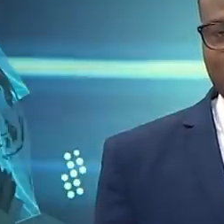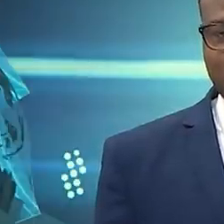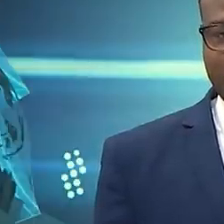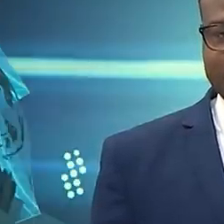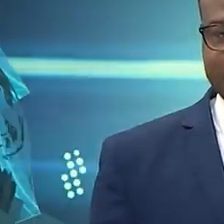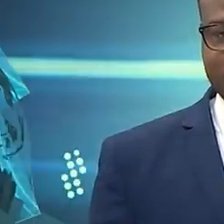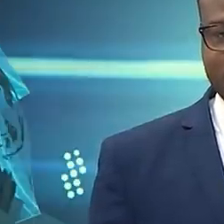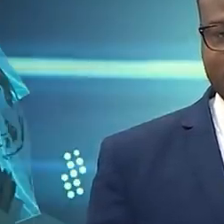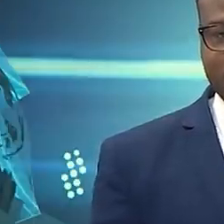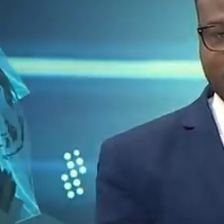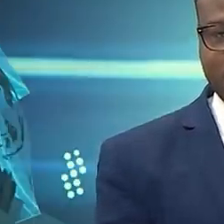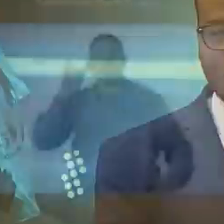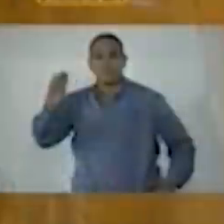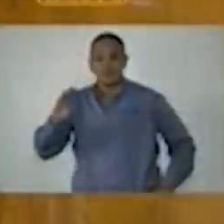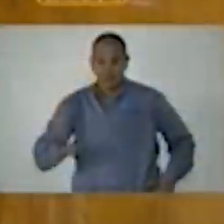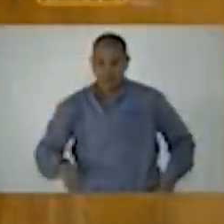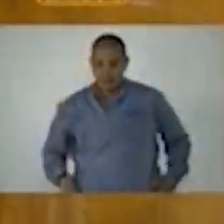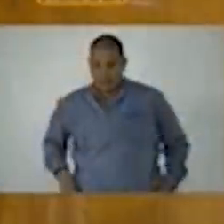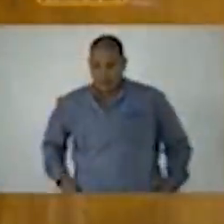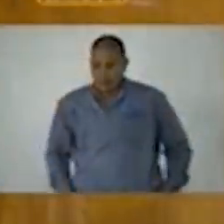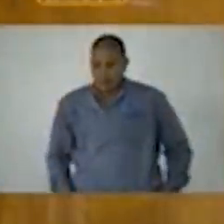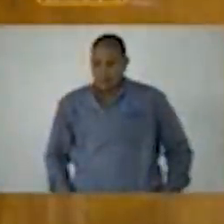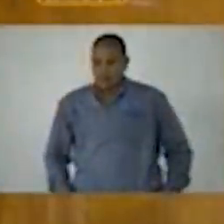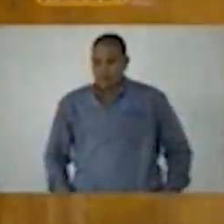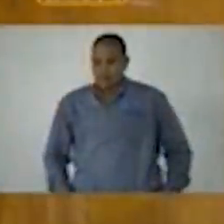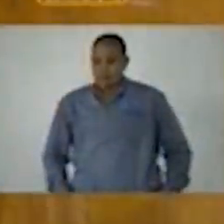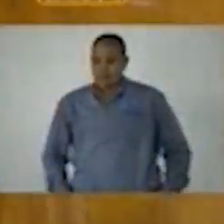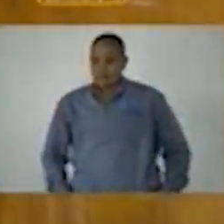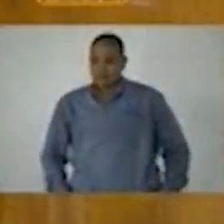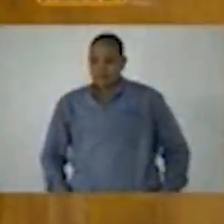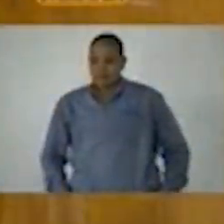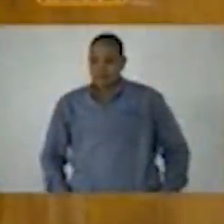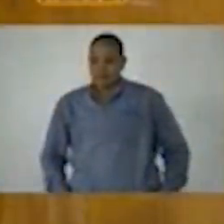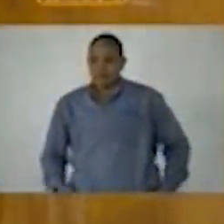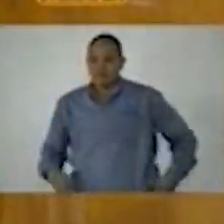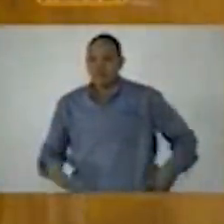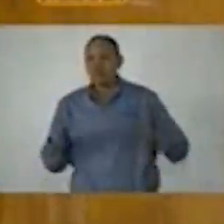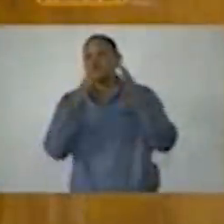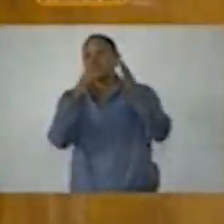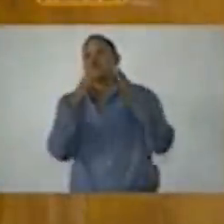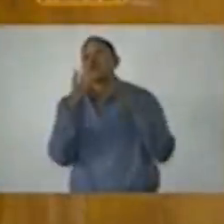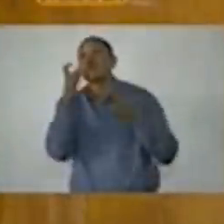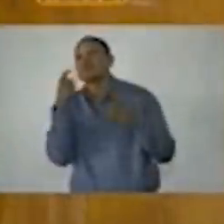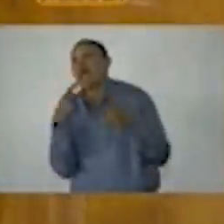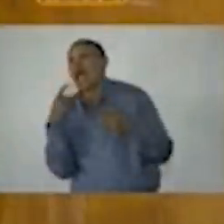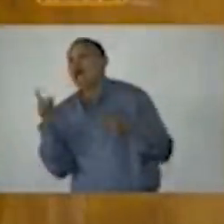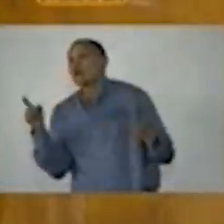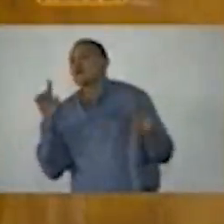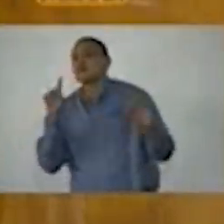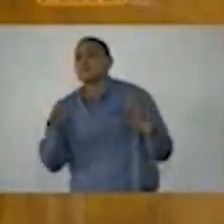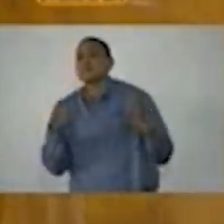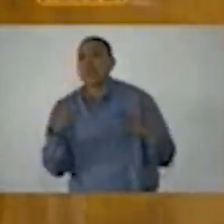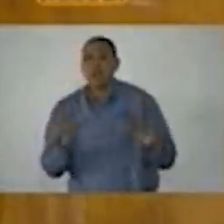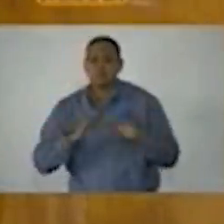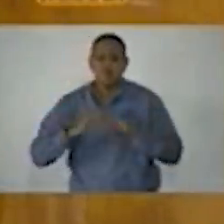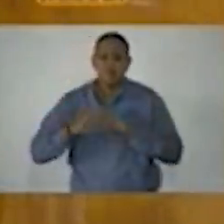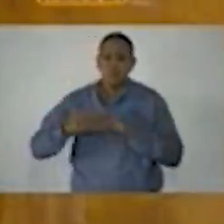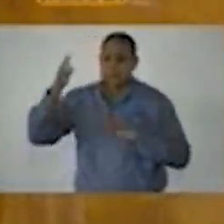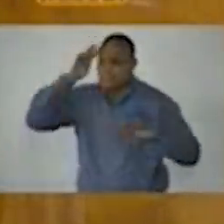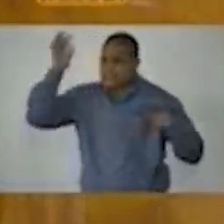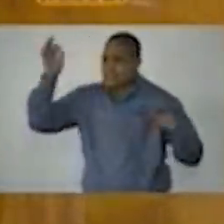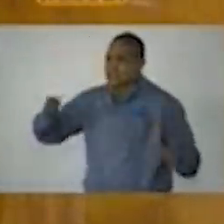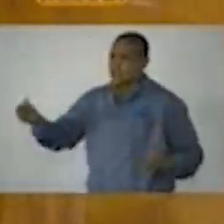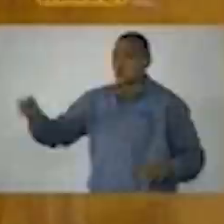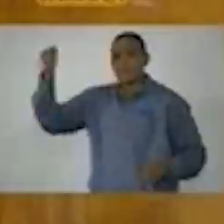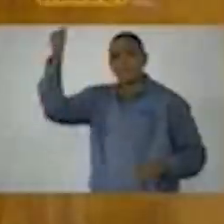must be protected. The manner and context of the recent announcement of Jamaica's decision to put